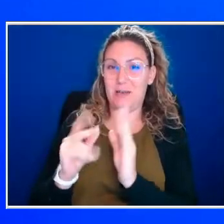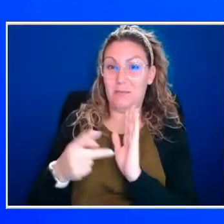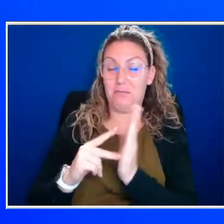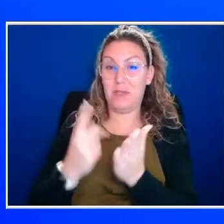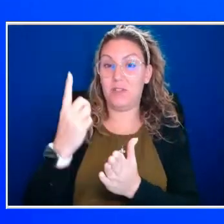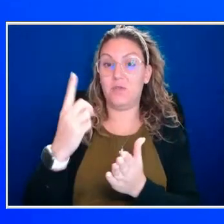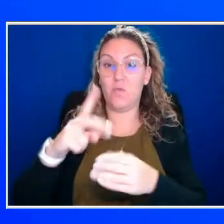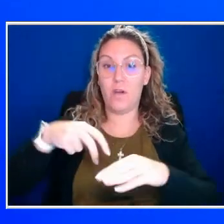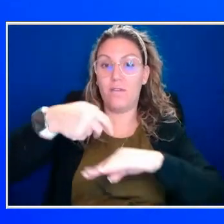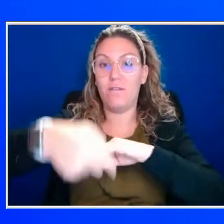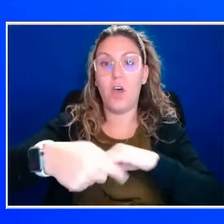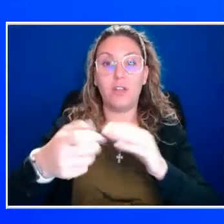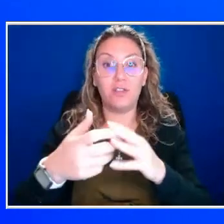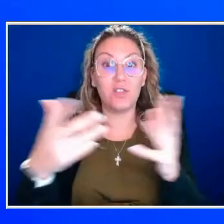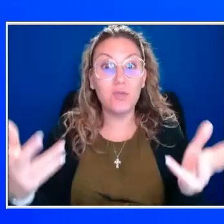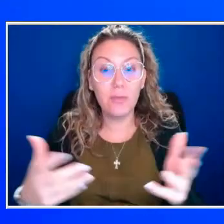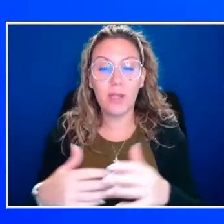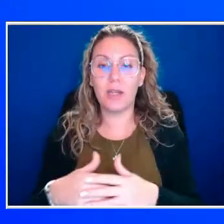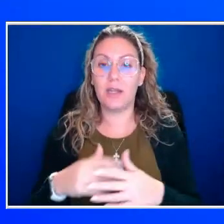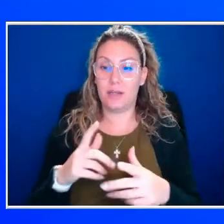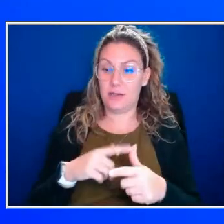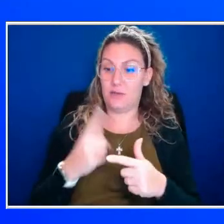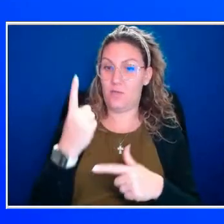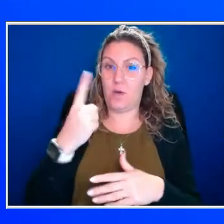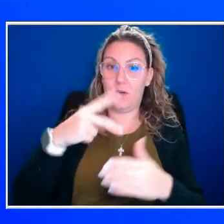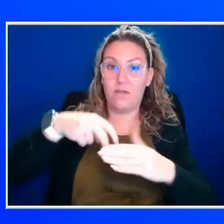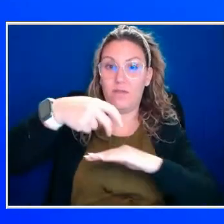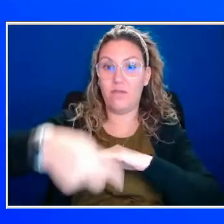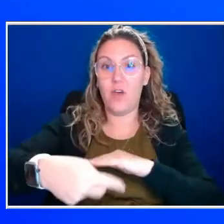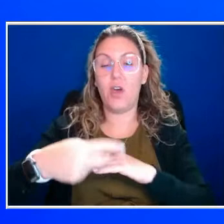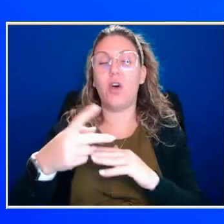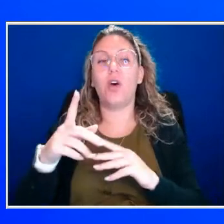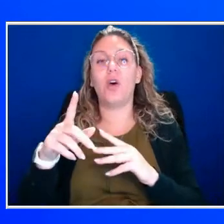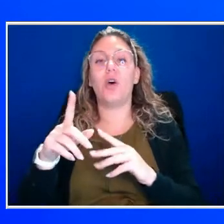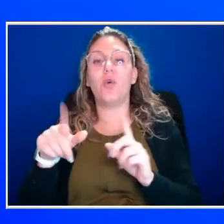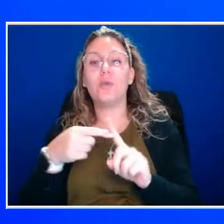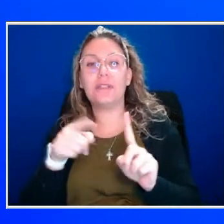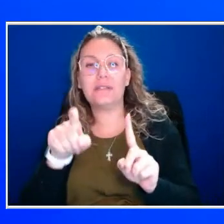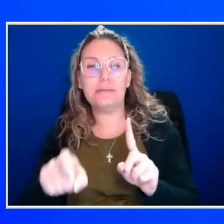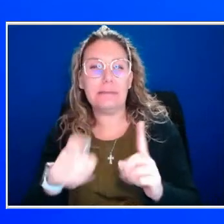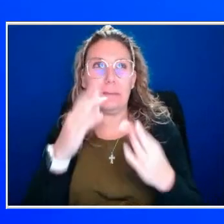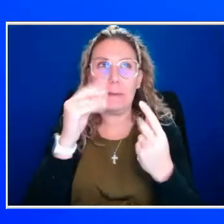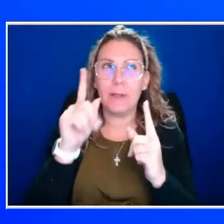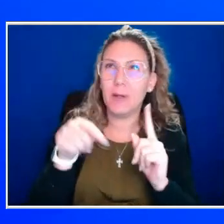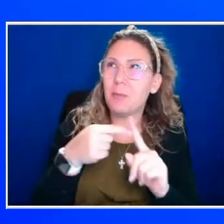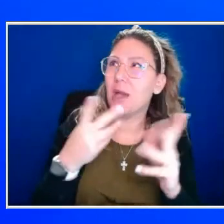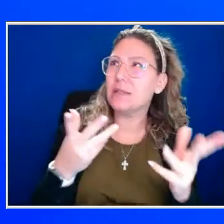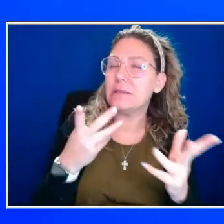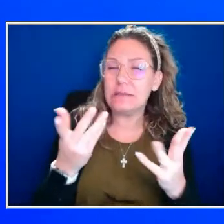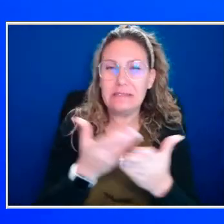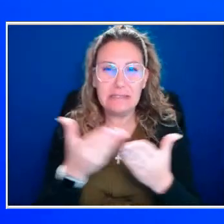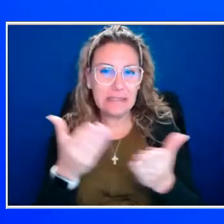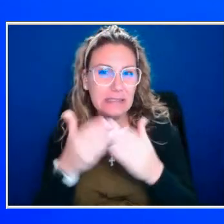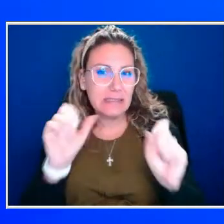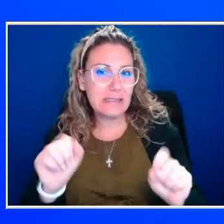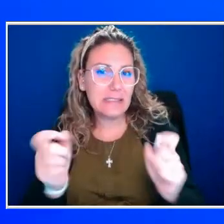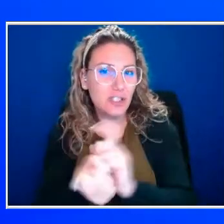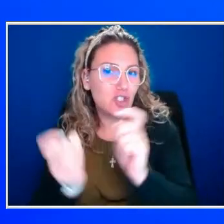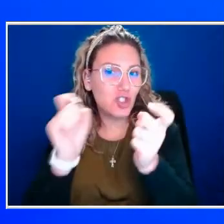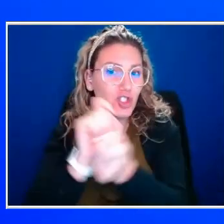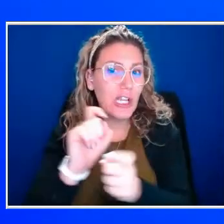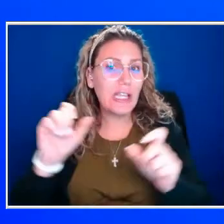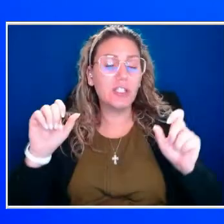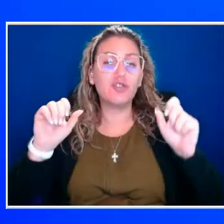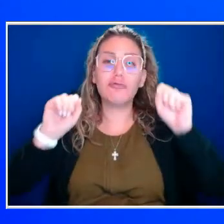too many. And one fall is a time where we need to start thinking about, gosh, are there things we can change? Are there exercises? Are there